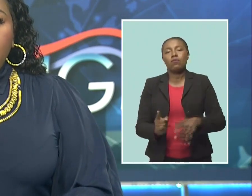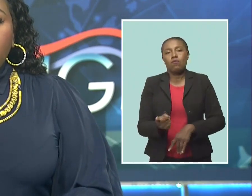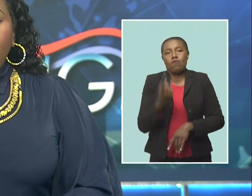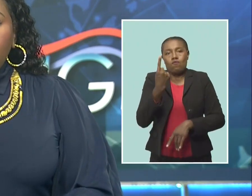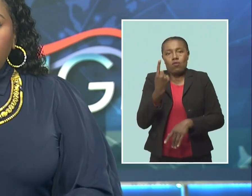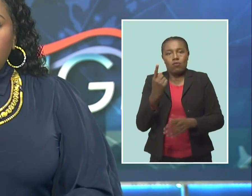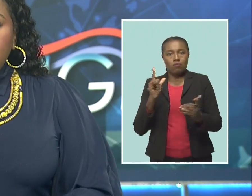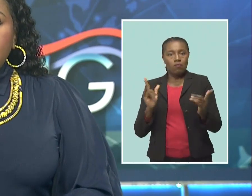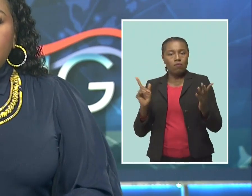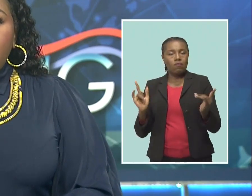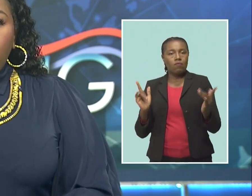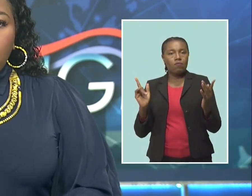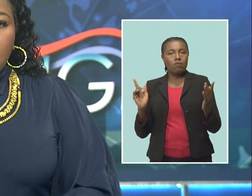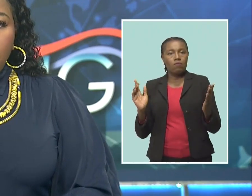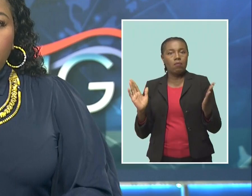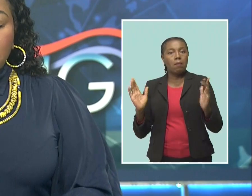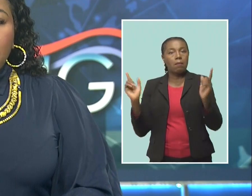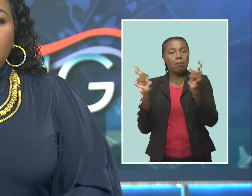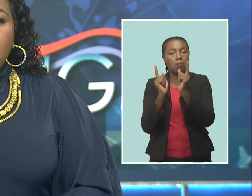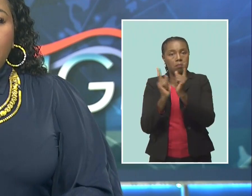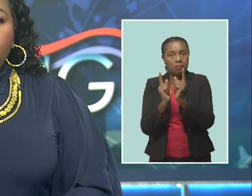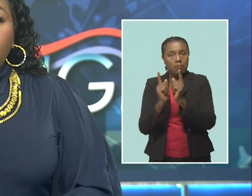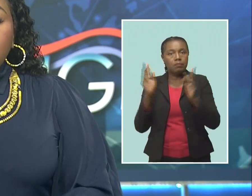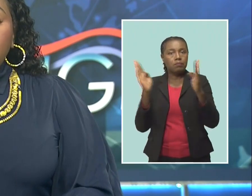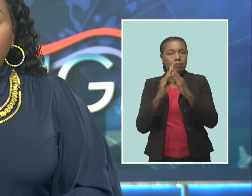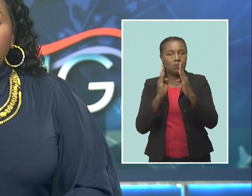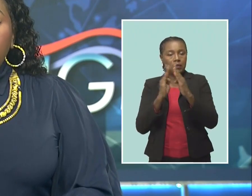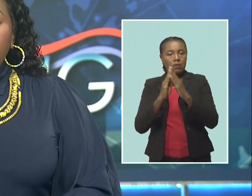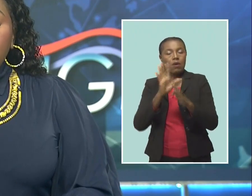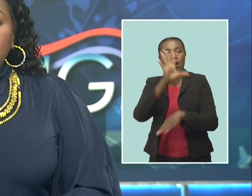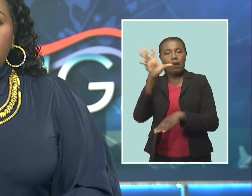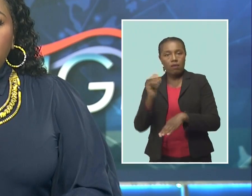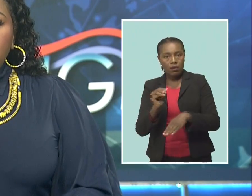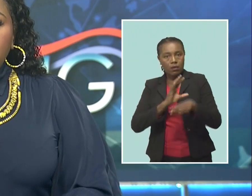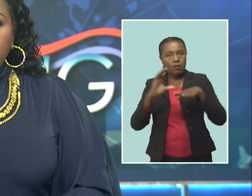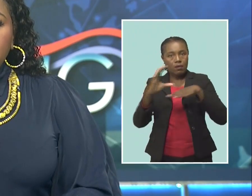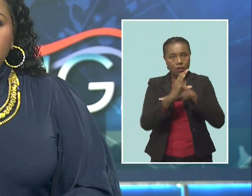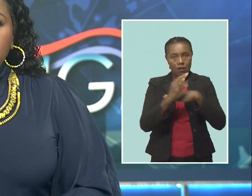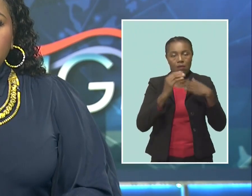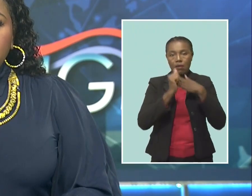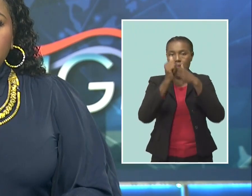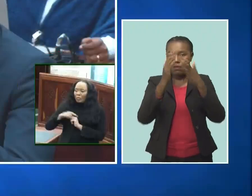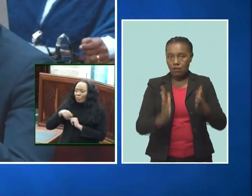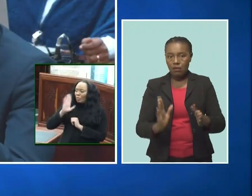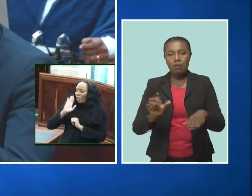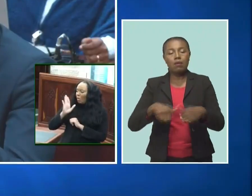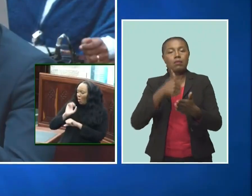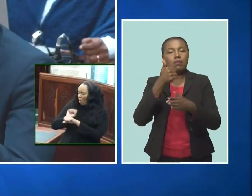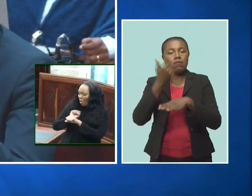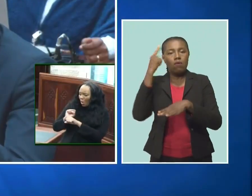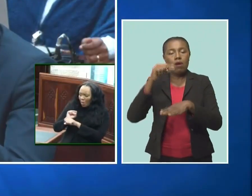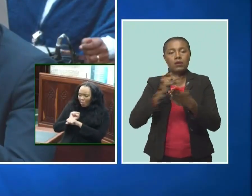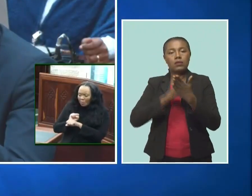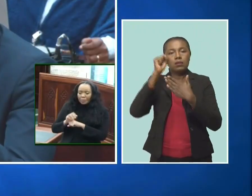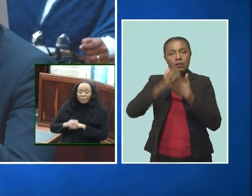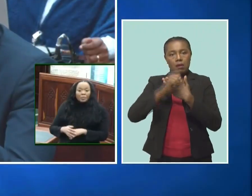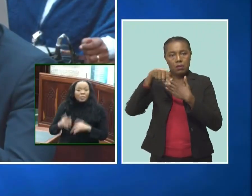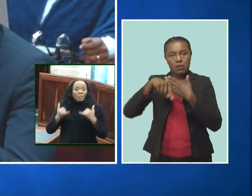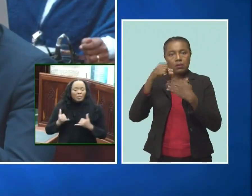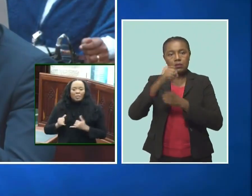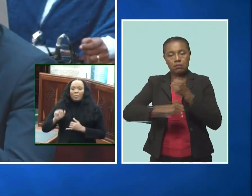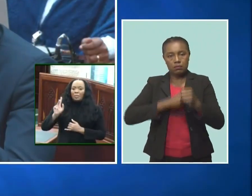meeting of African and Caribbean leaders set for September of this year. Right now, the